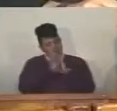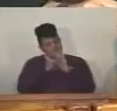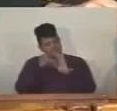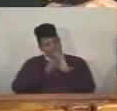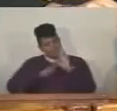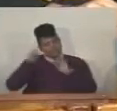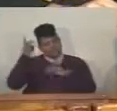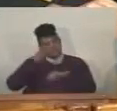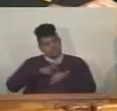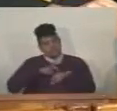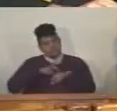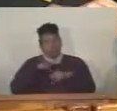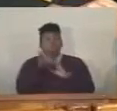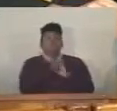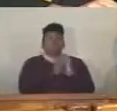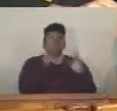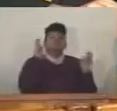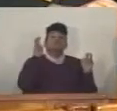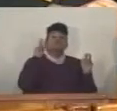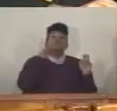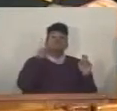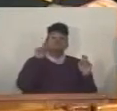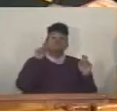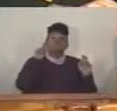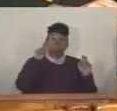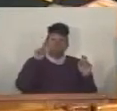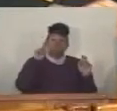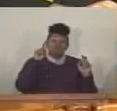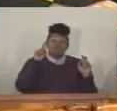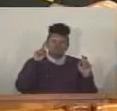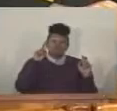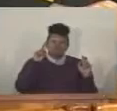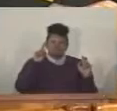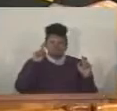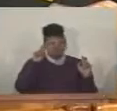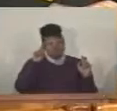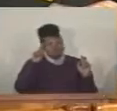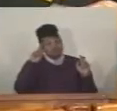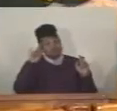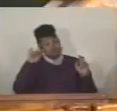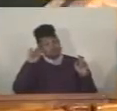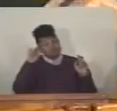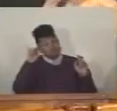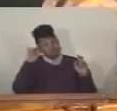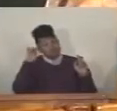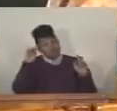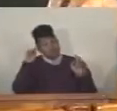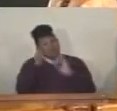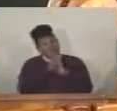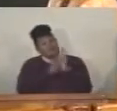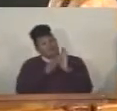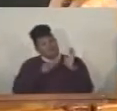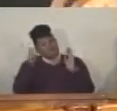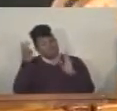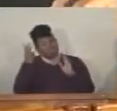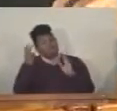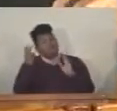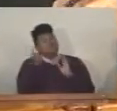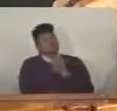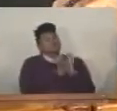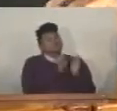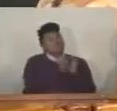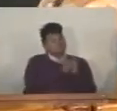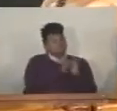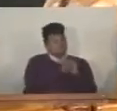Minister. The question is that the bills, that is to say an act to amend the Indictment Act and an act to amend